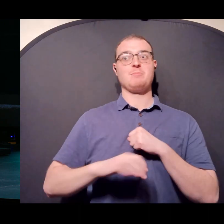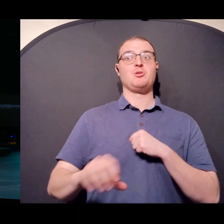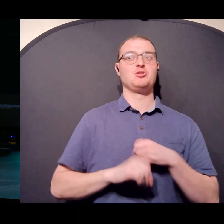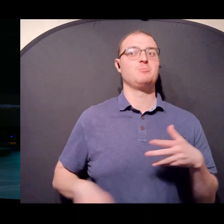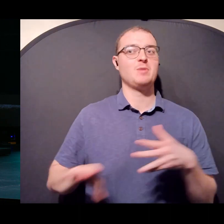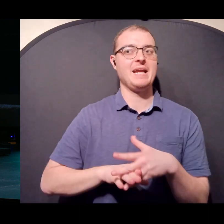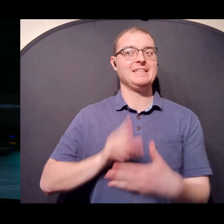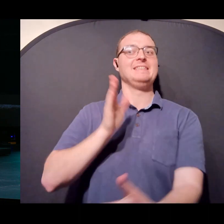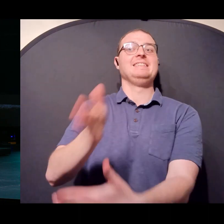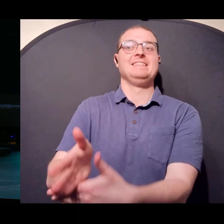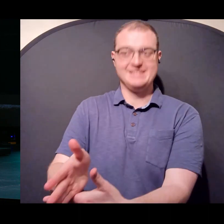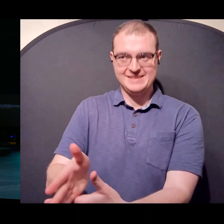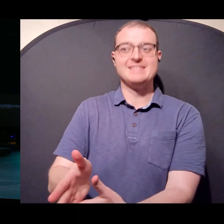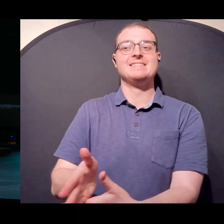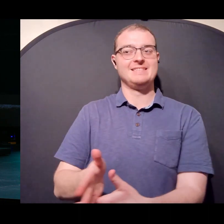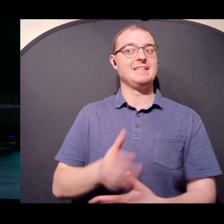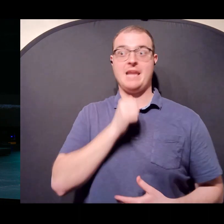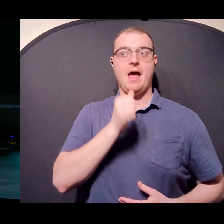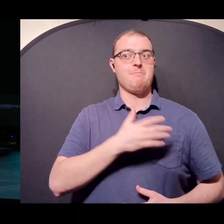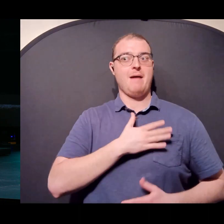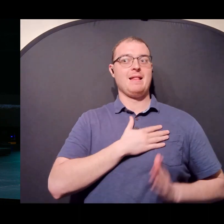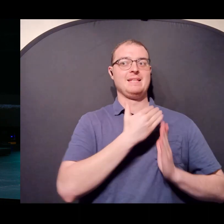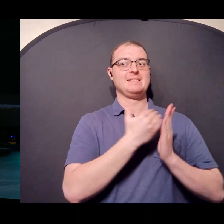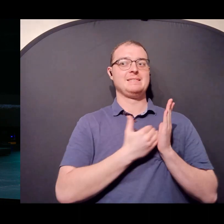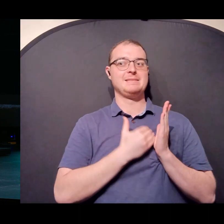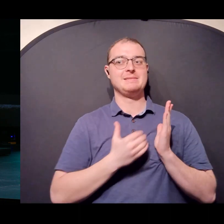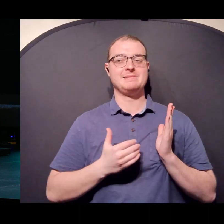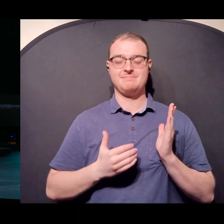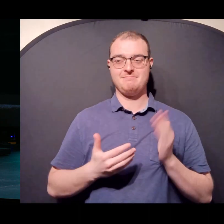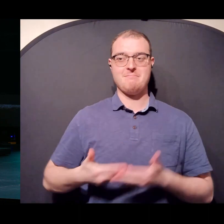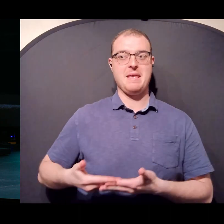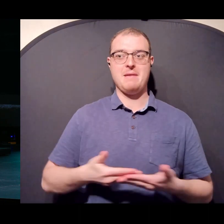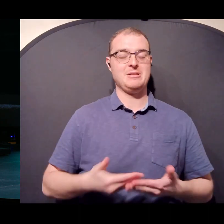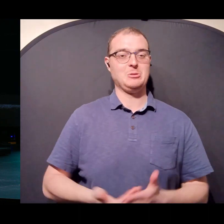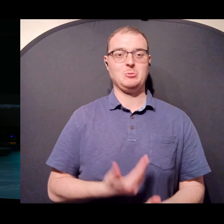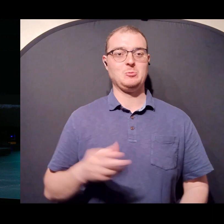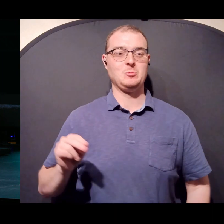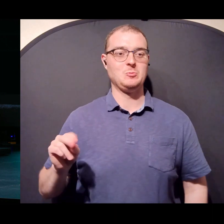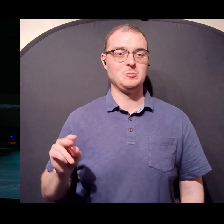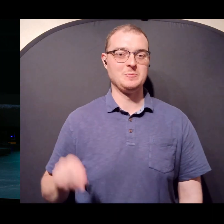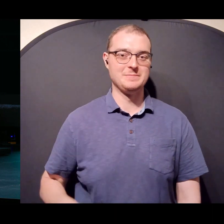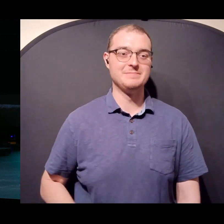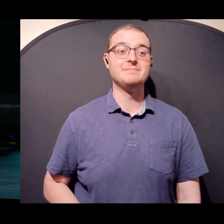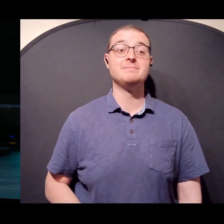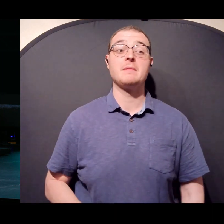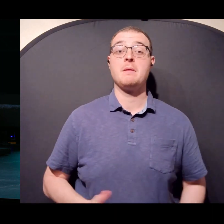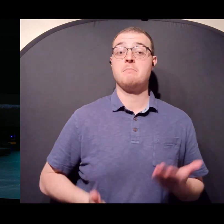Just take a little commercial break for a moment and shoot.